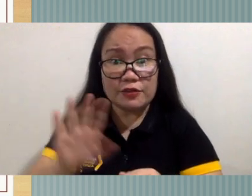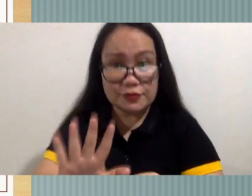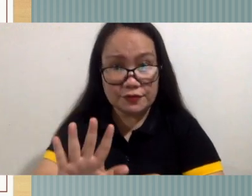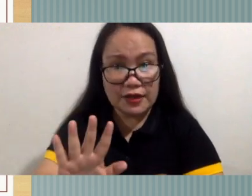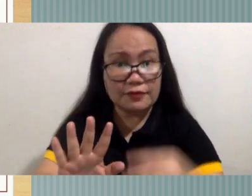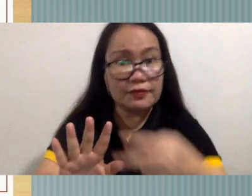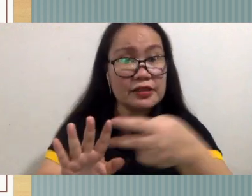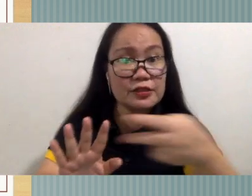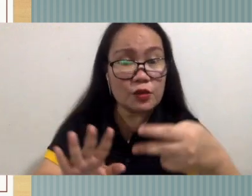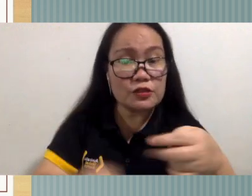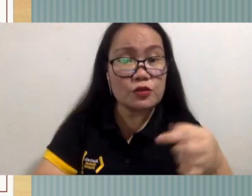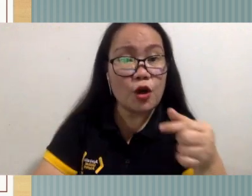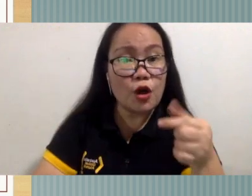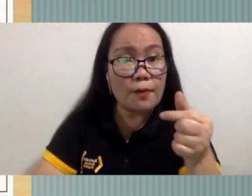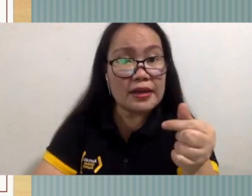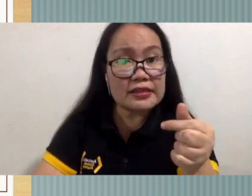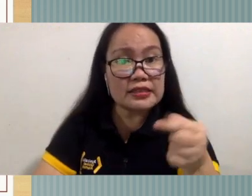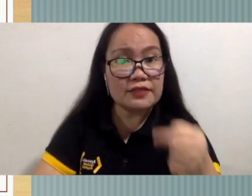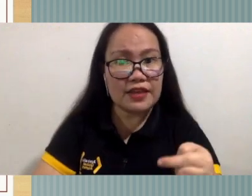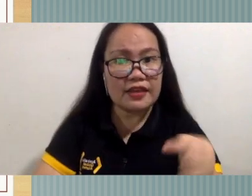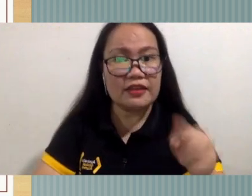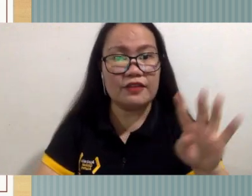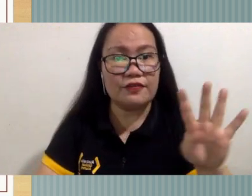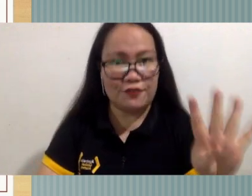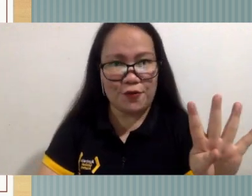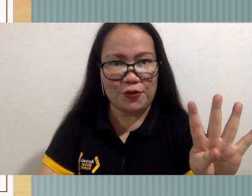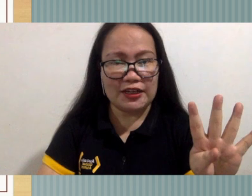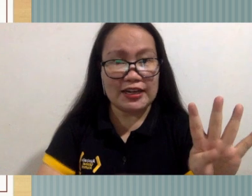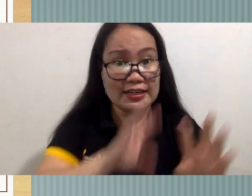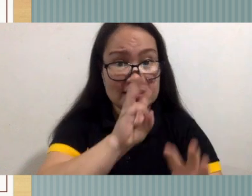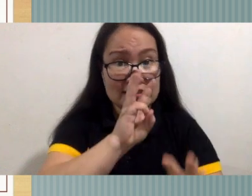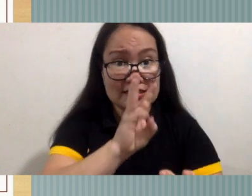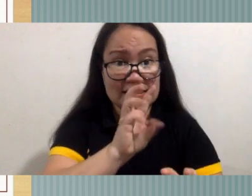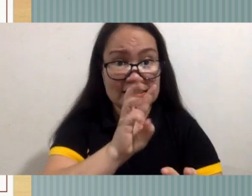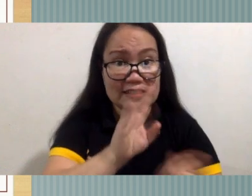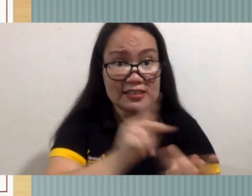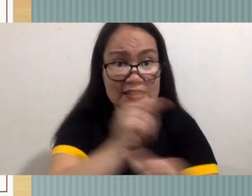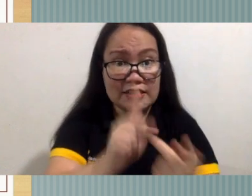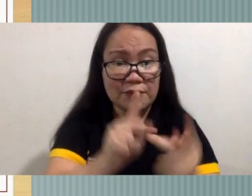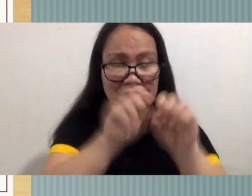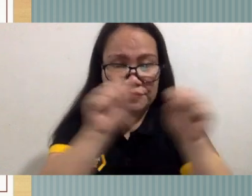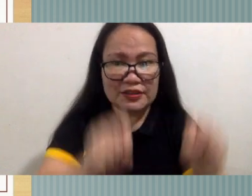is equal to positive or negative 4.